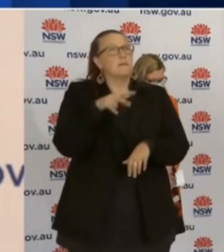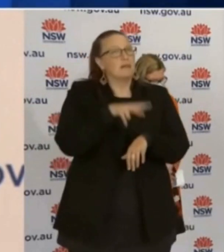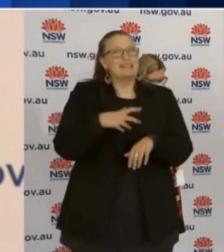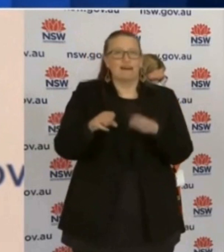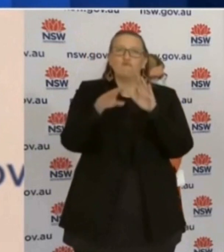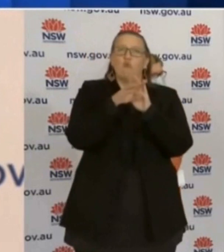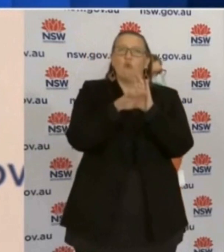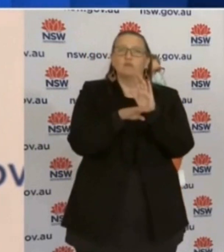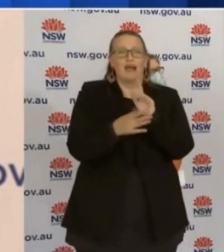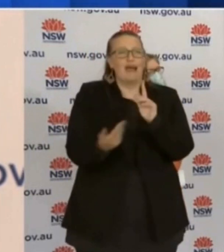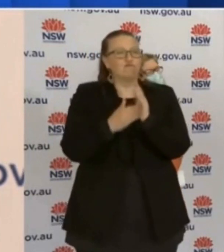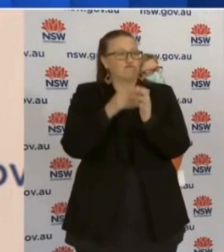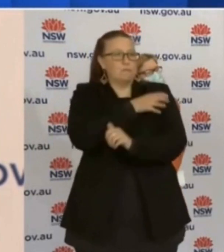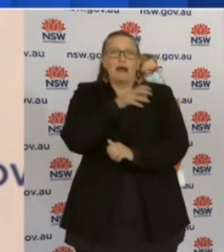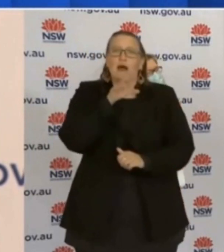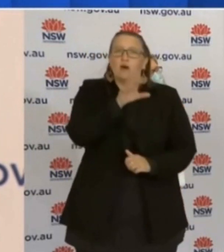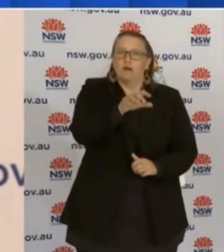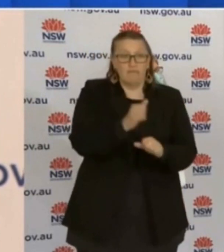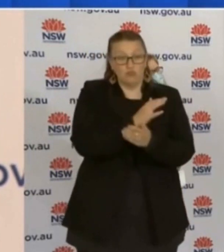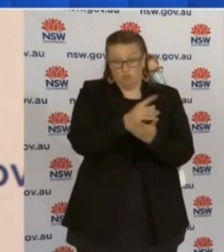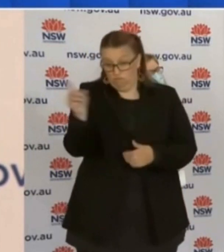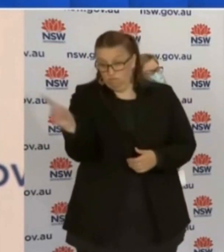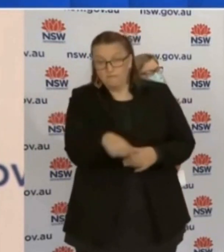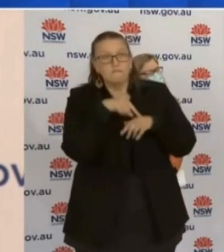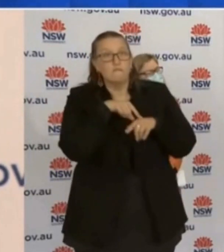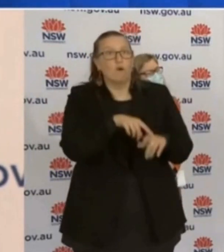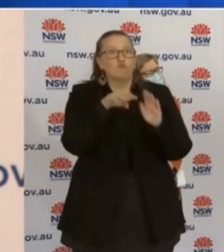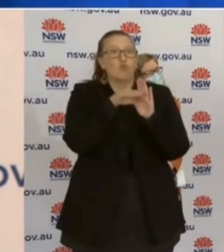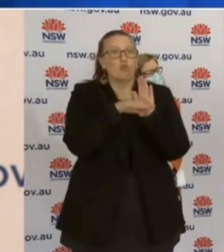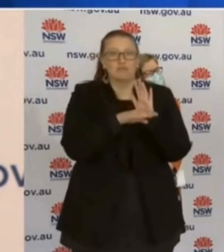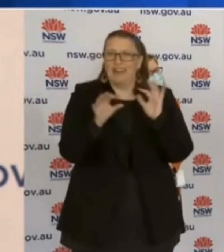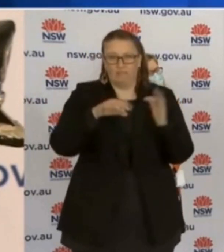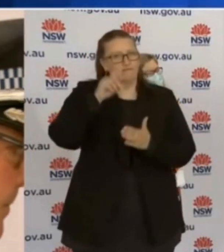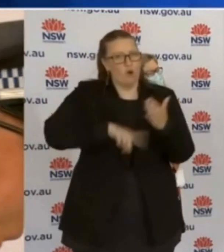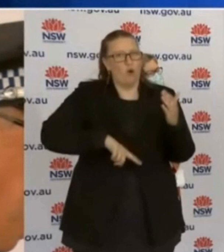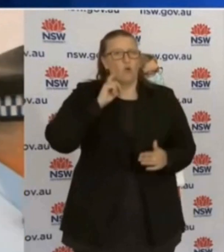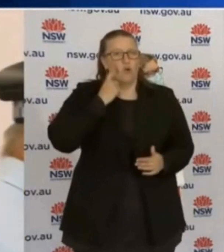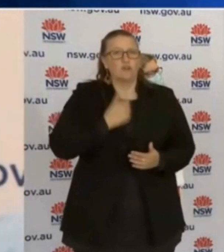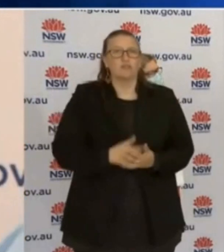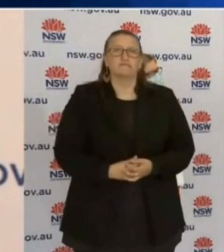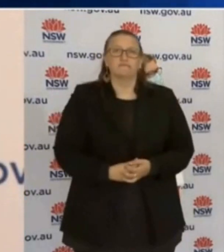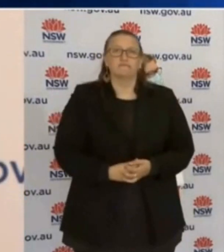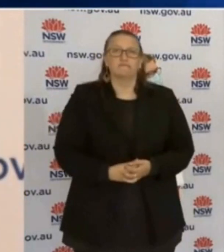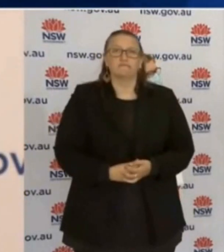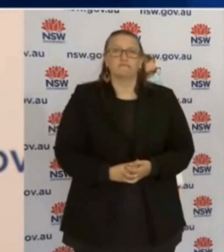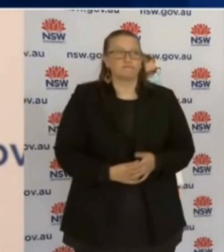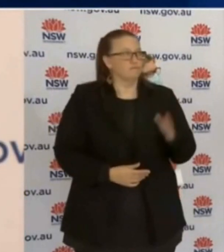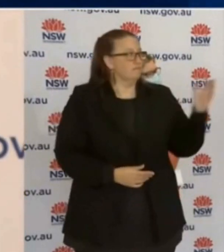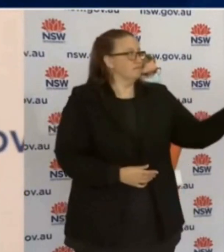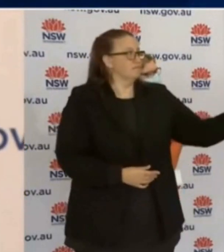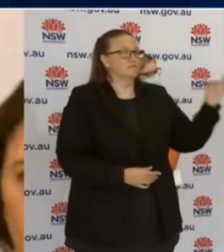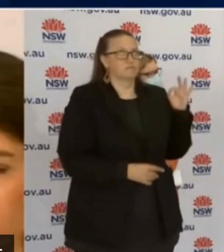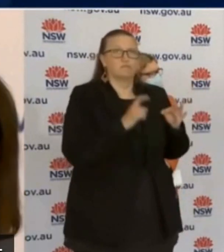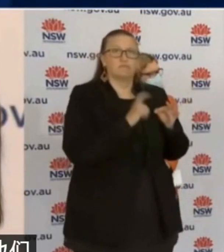people comply and put us in a position we can best get through this challenging time. Now 7 weeks in, the